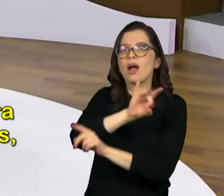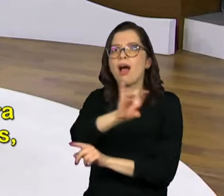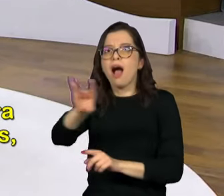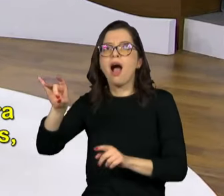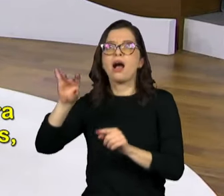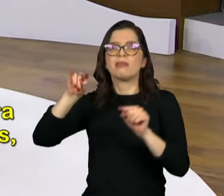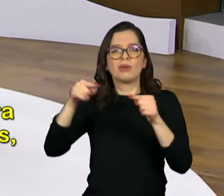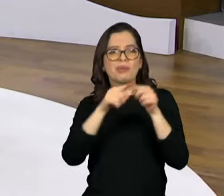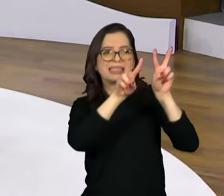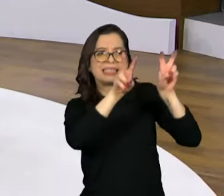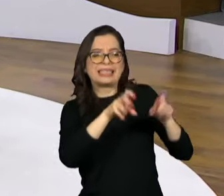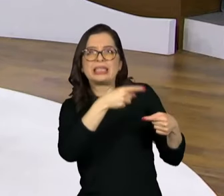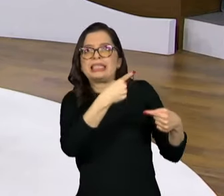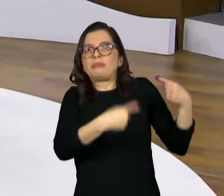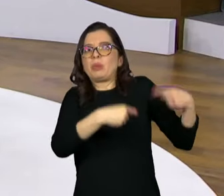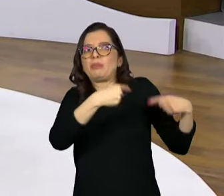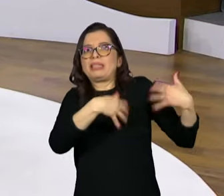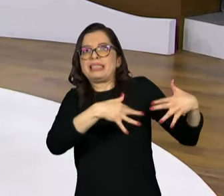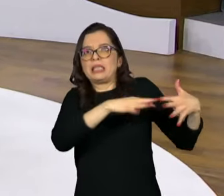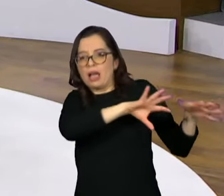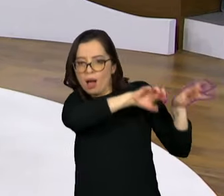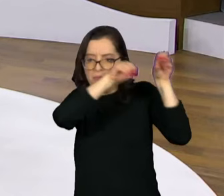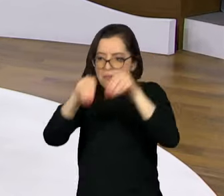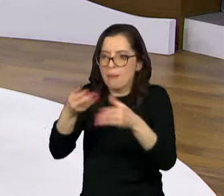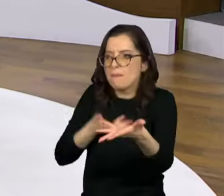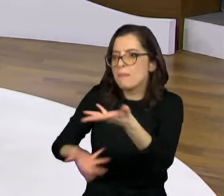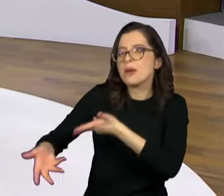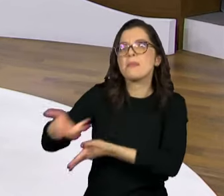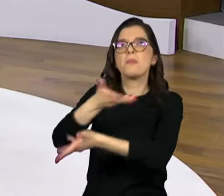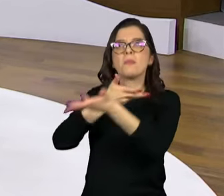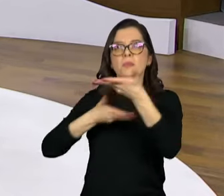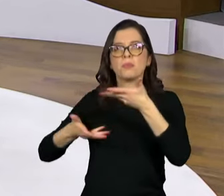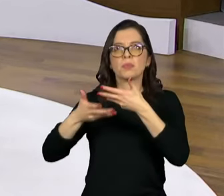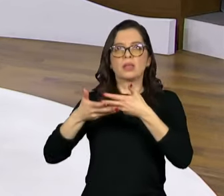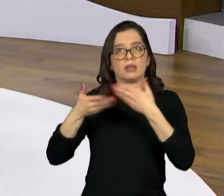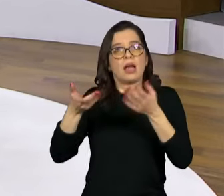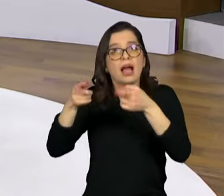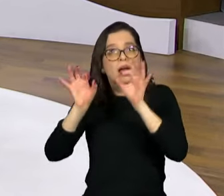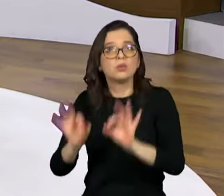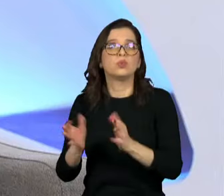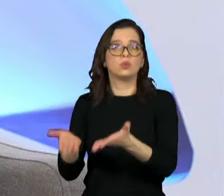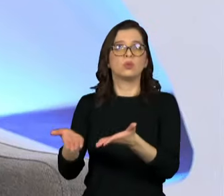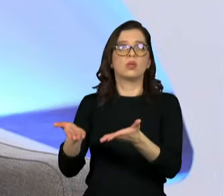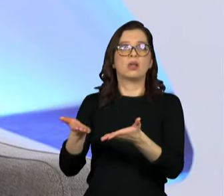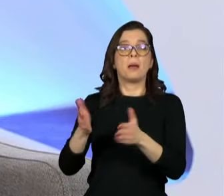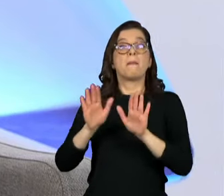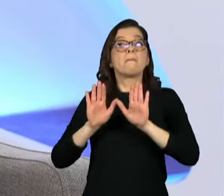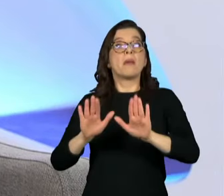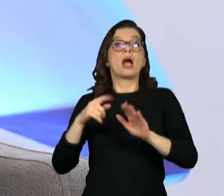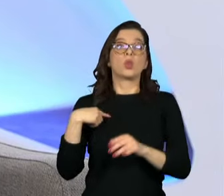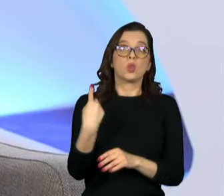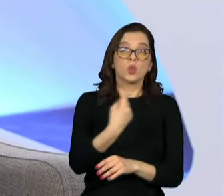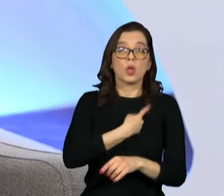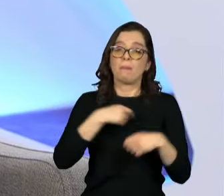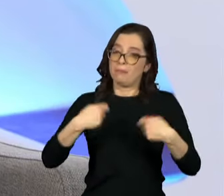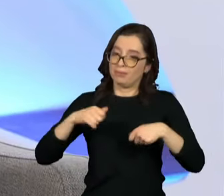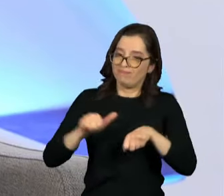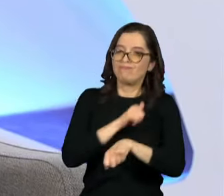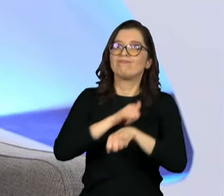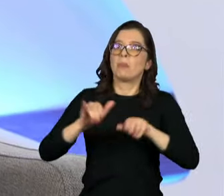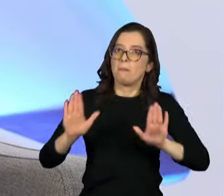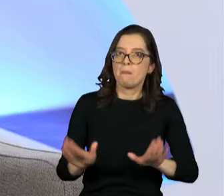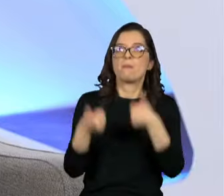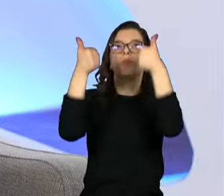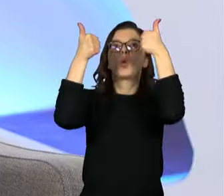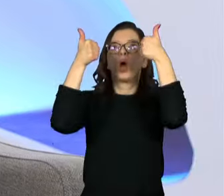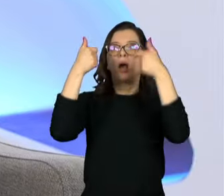that are controversial. But I would not leave that, Gabriela, to the universities, even though we need to do a better job of that. I